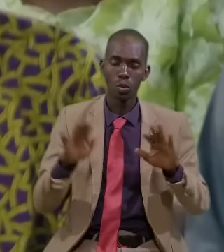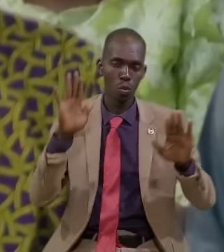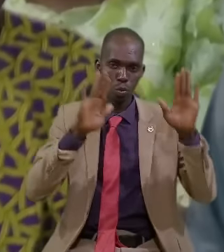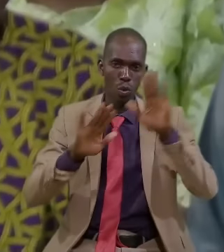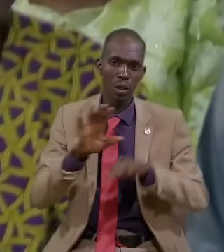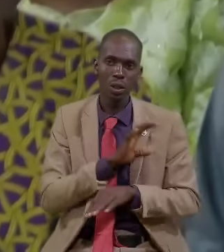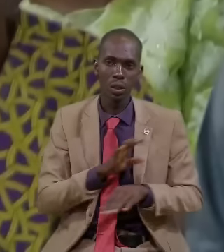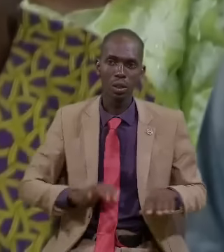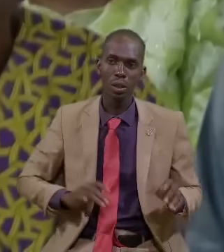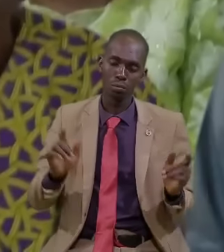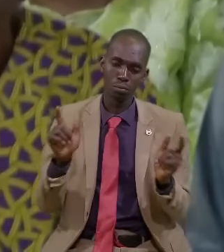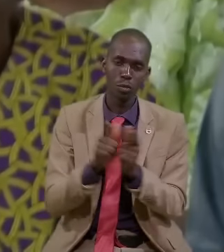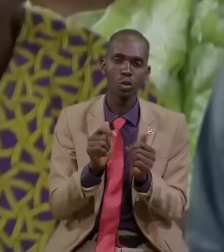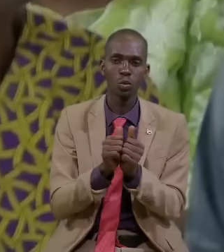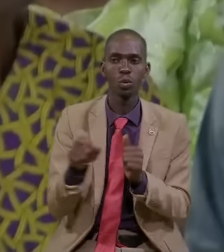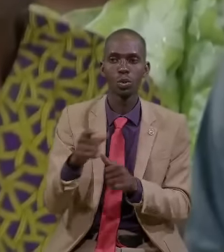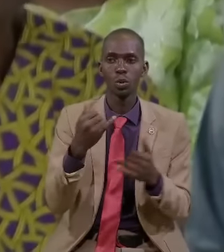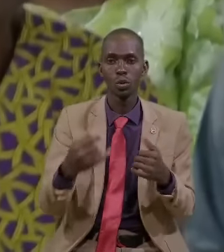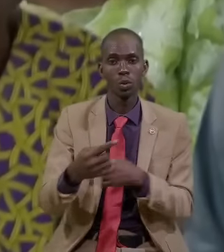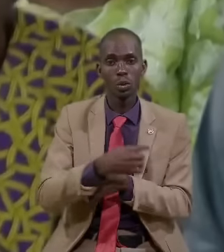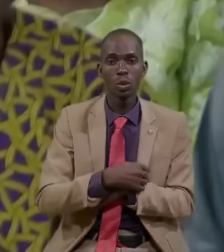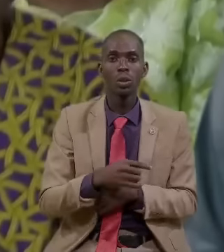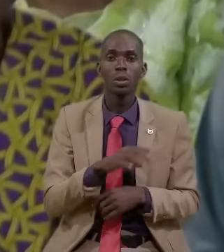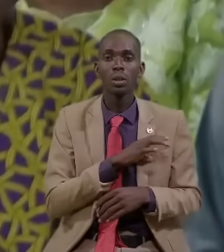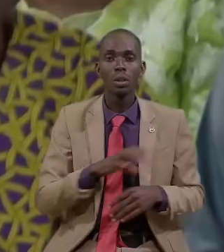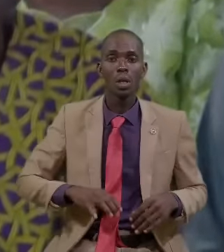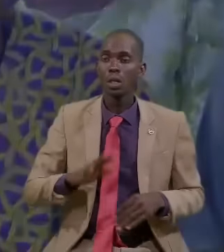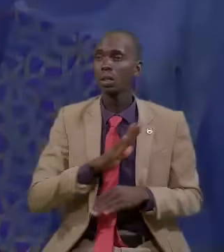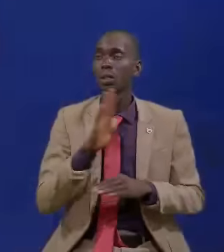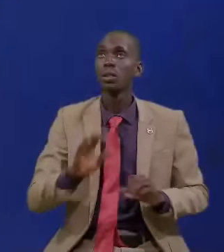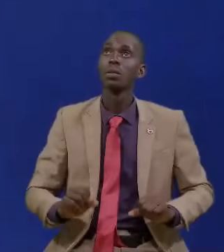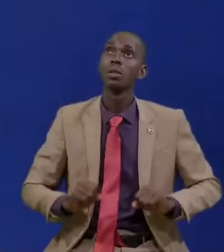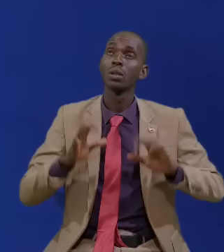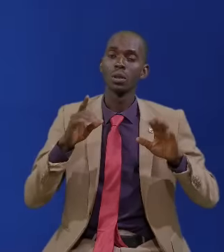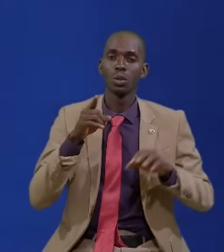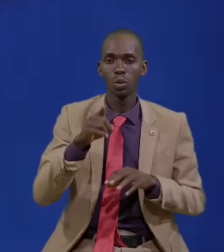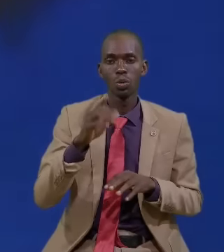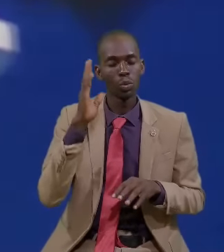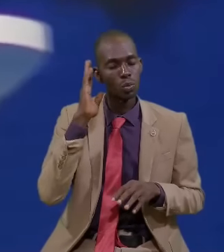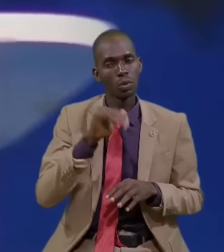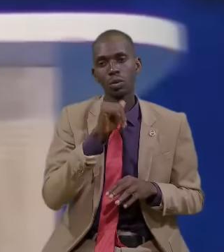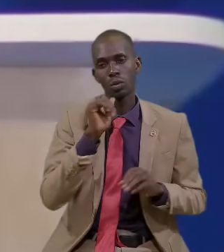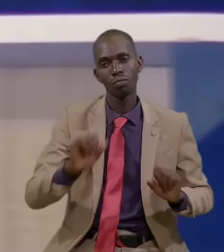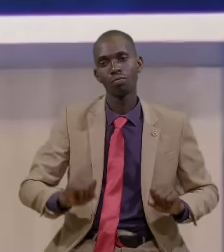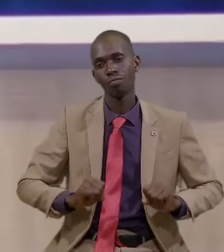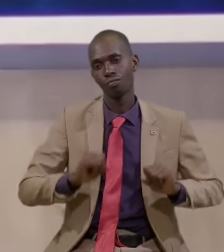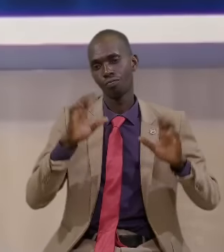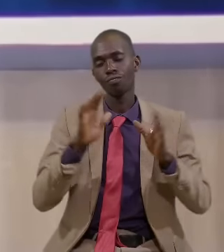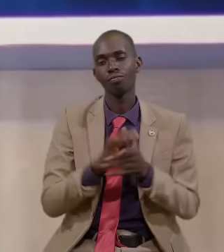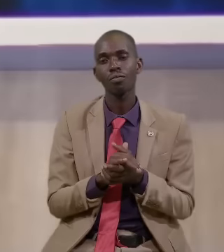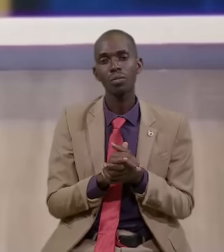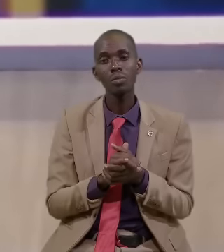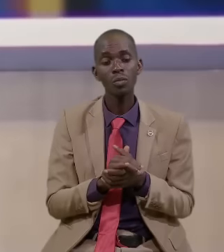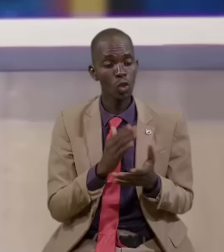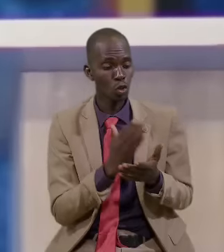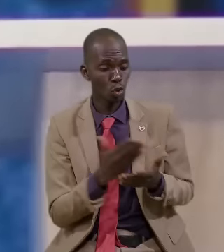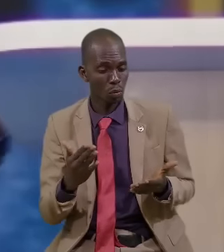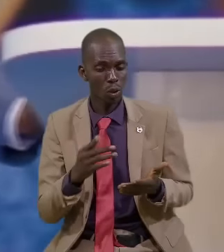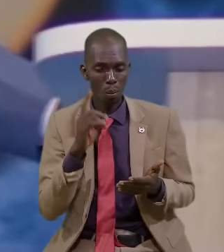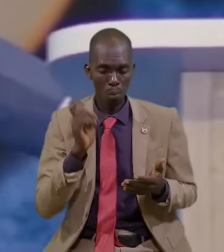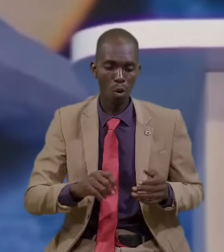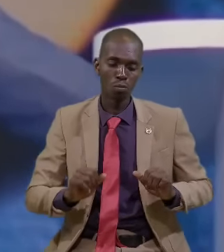didn't give up. You will not give up. You know, something has to give up. Either the